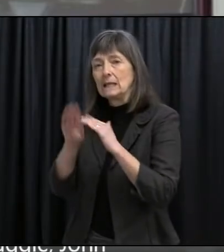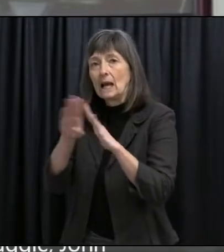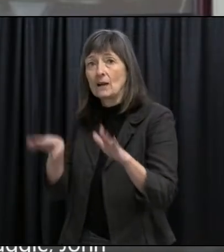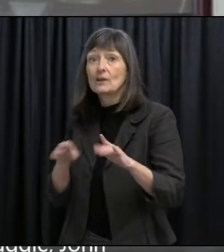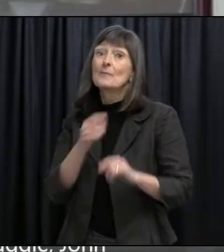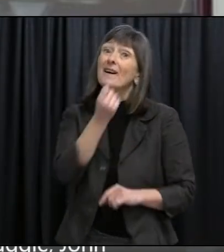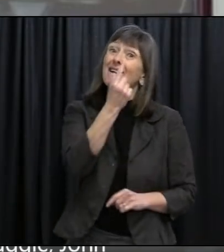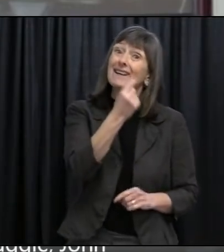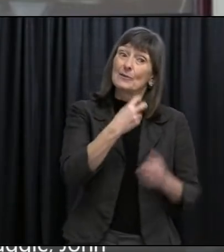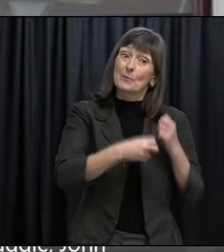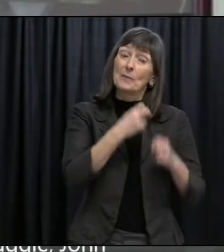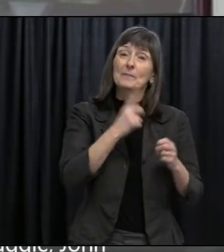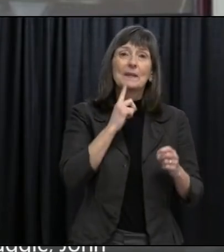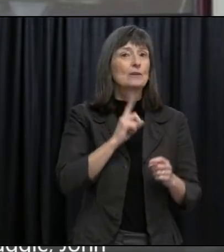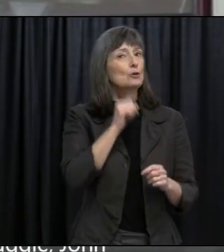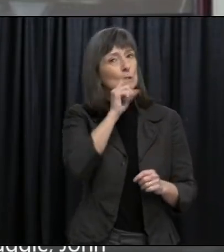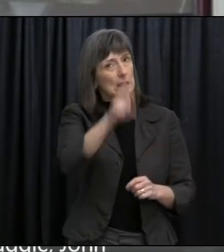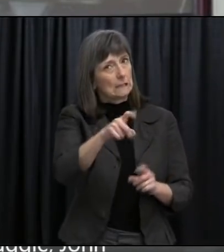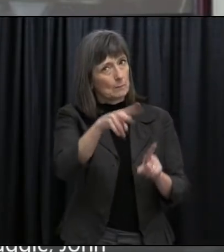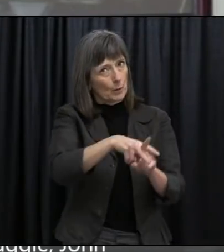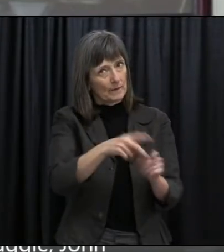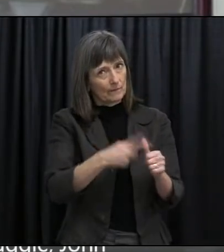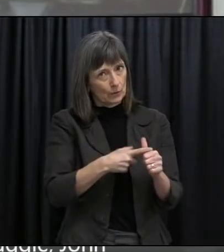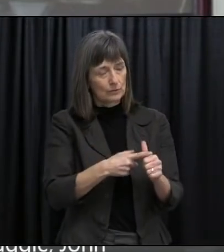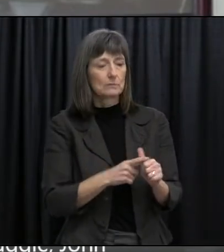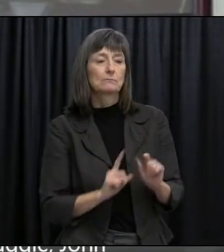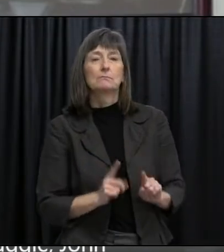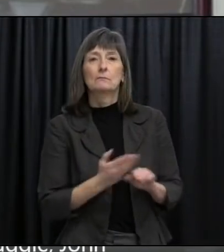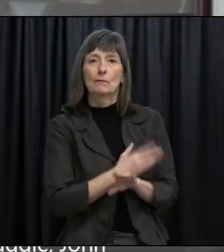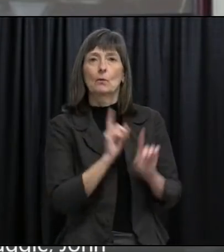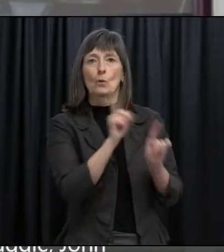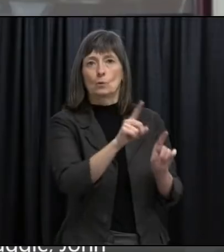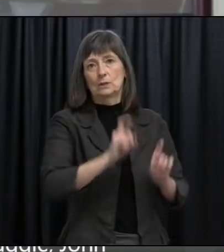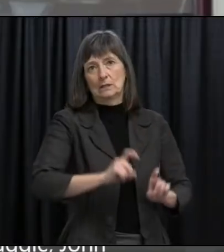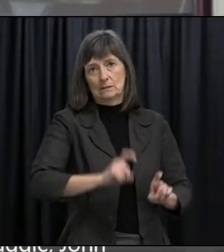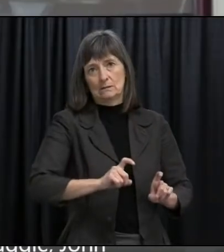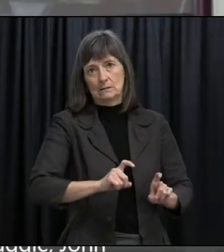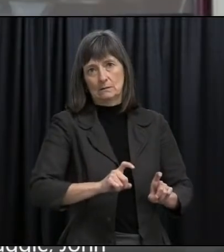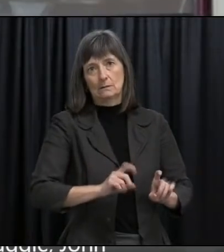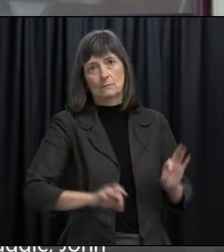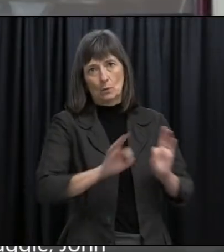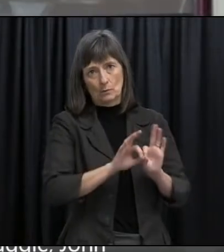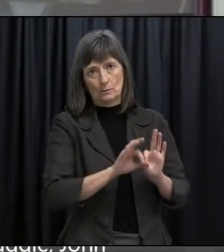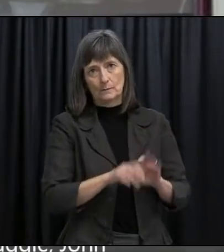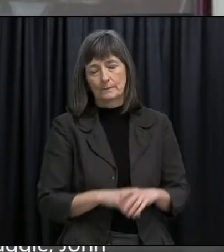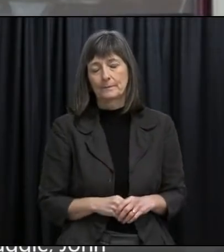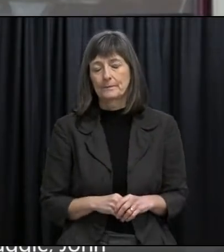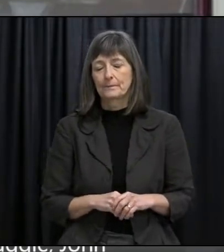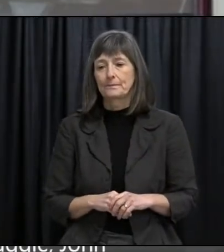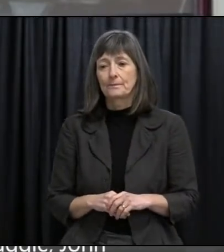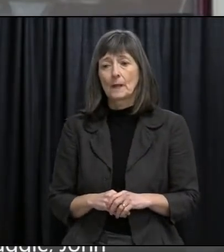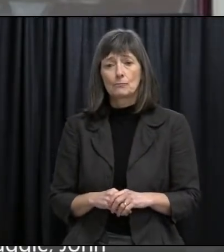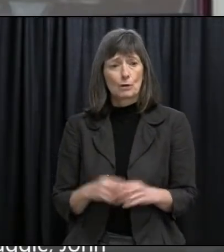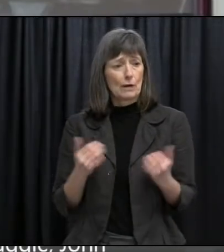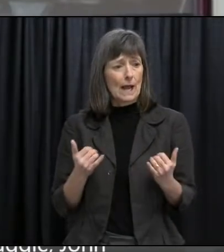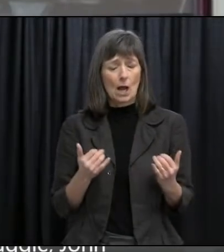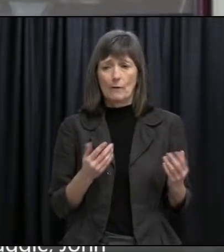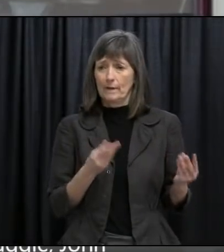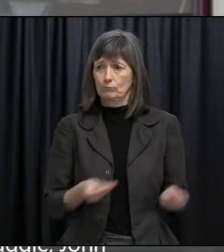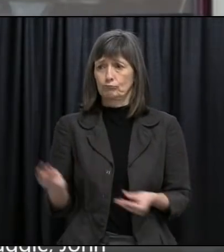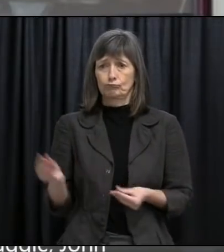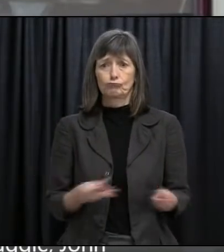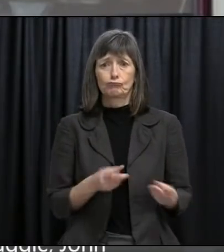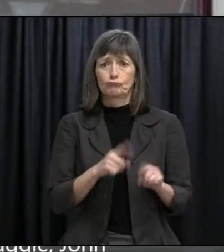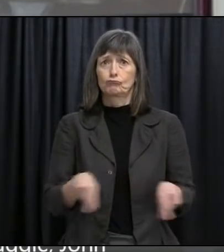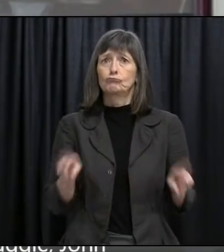inappropriately or even drop-ins. So I think we should have a practical working arrangement